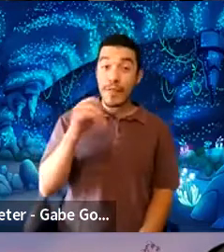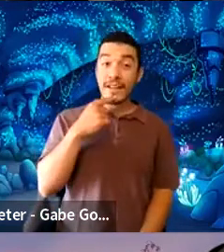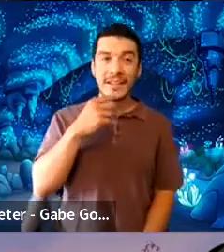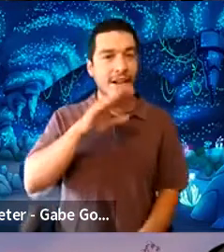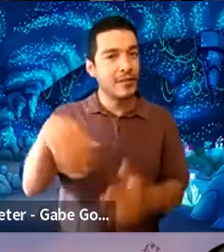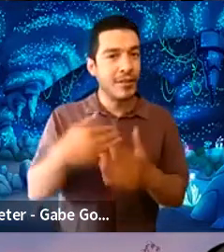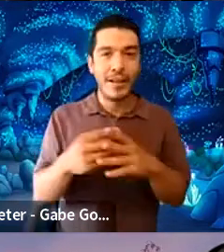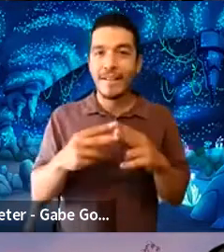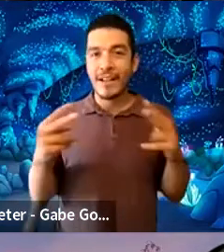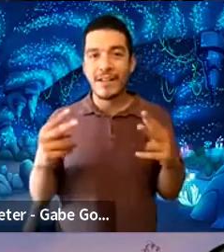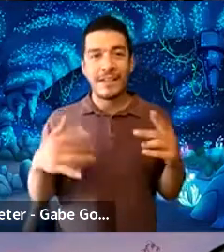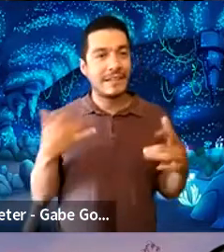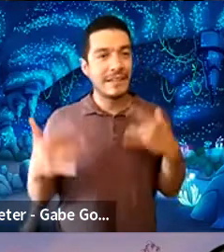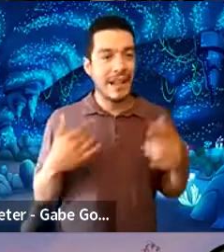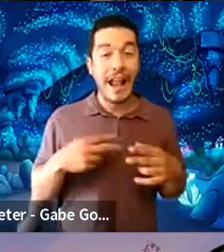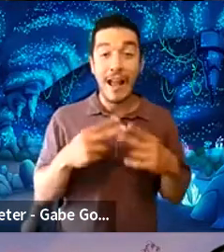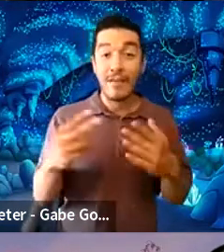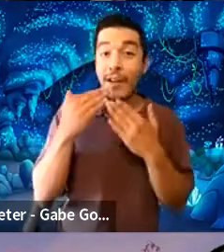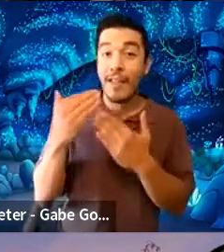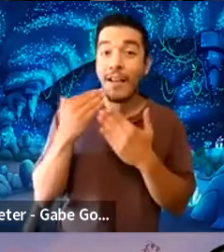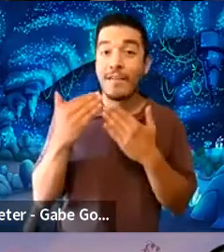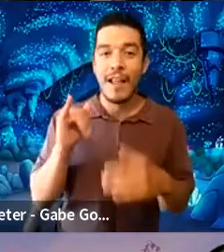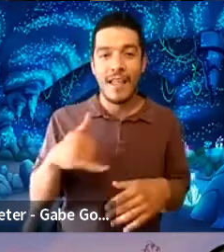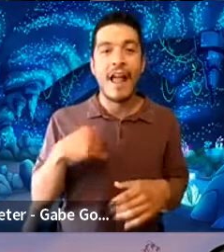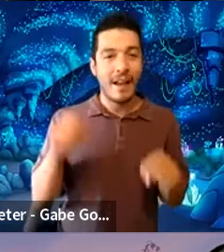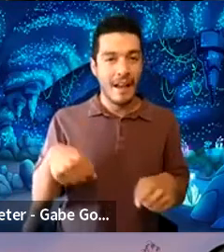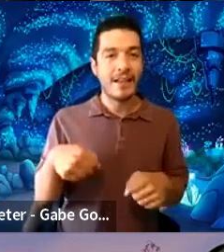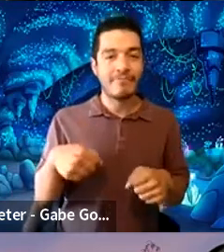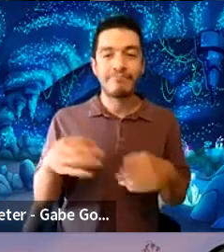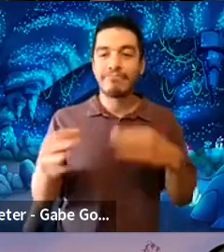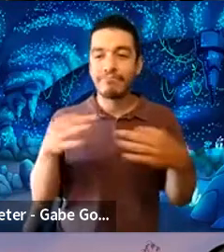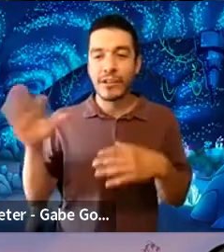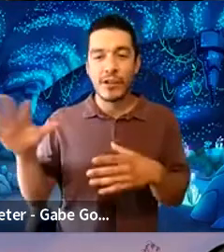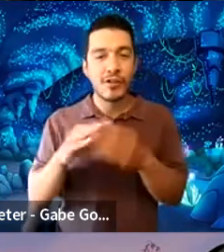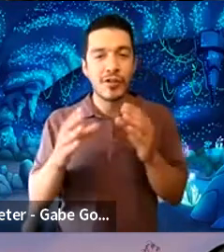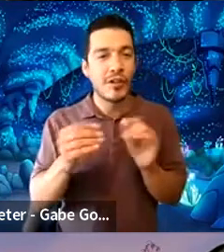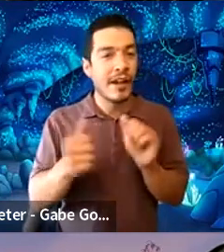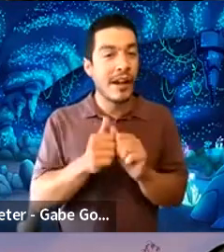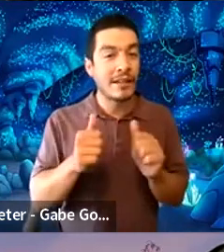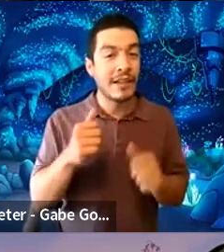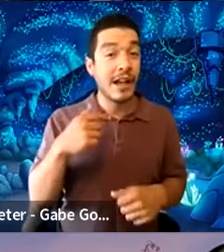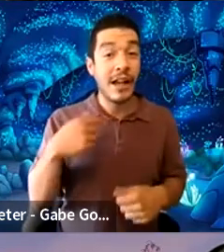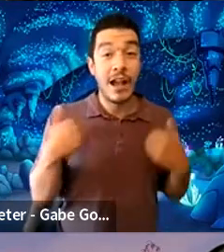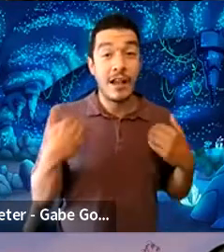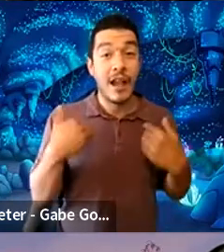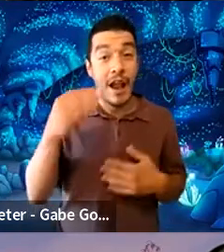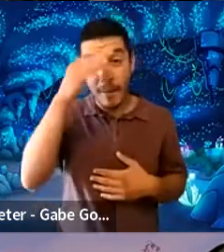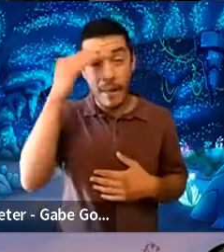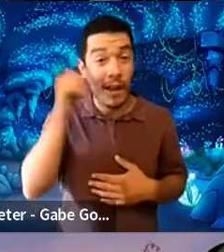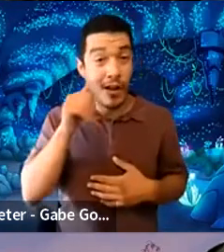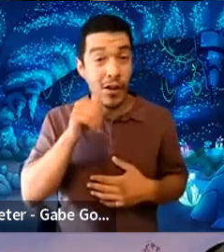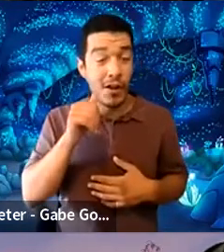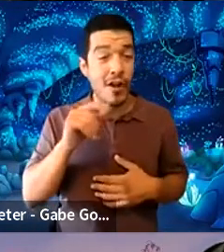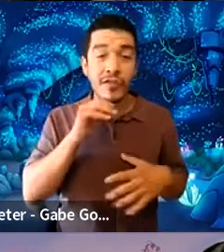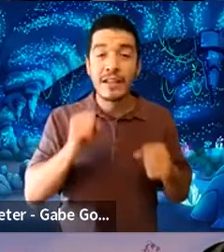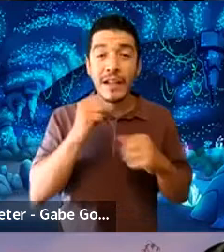very exciting. I'm very grateful that I get to tell Eureka's story as a young girl, a young Black girl, just kind of taking the